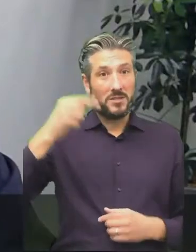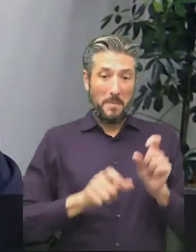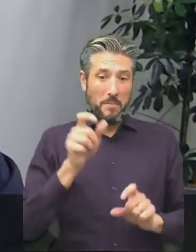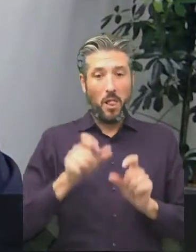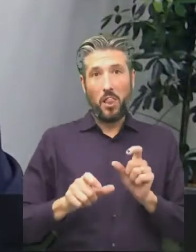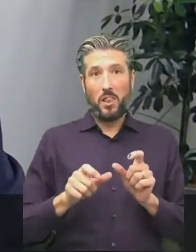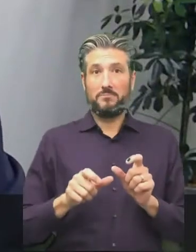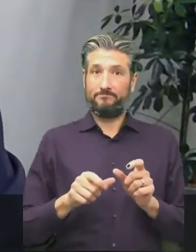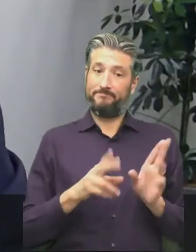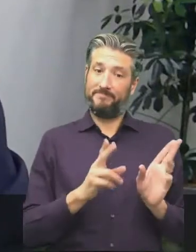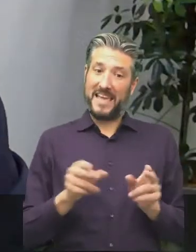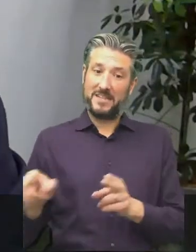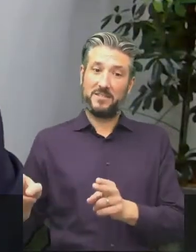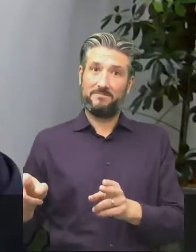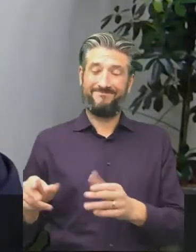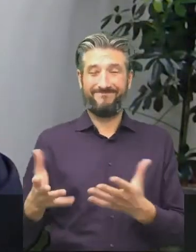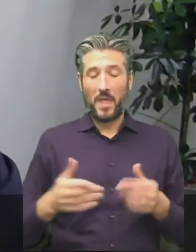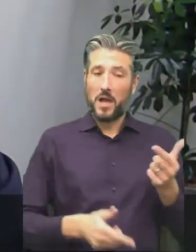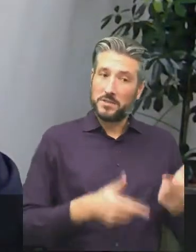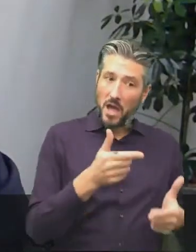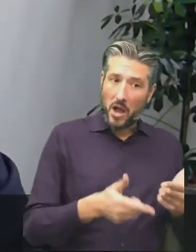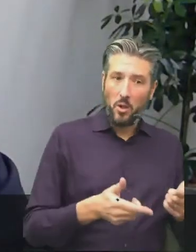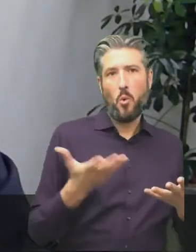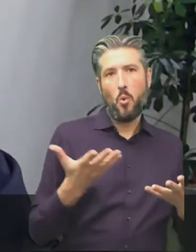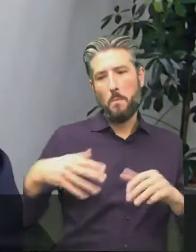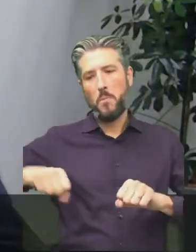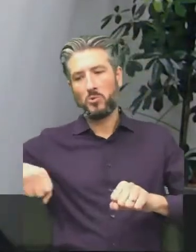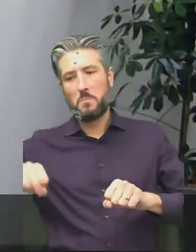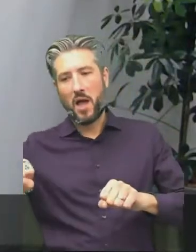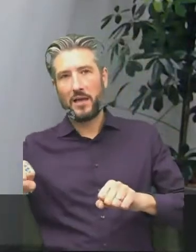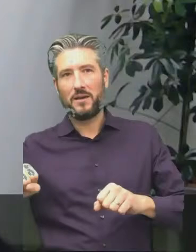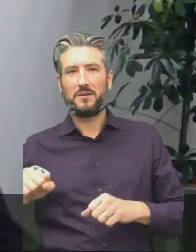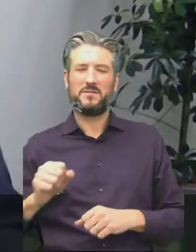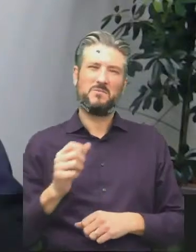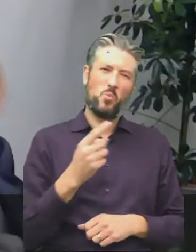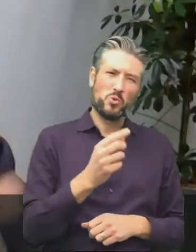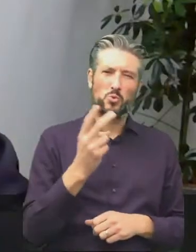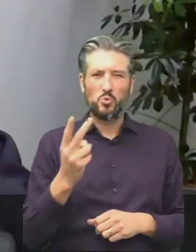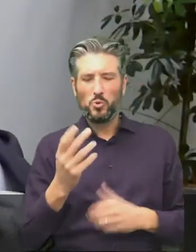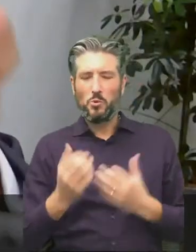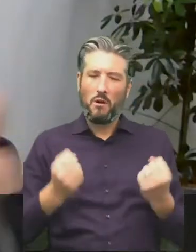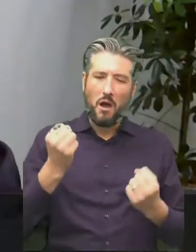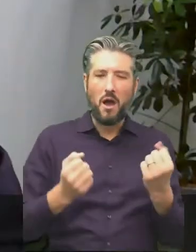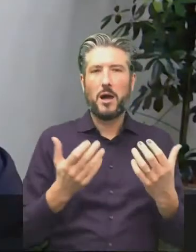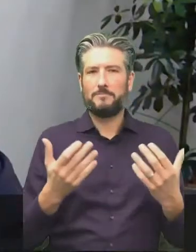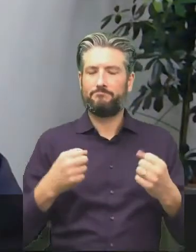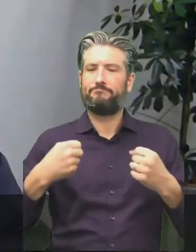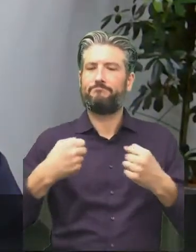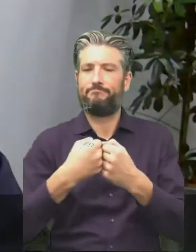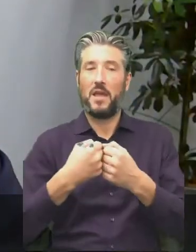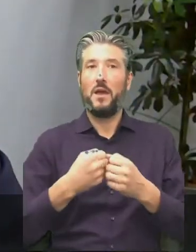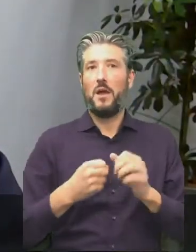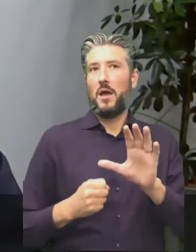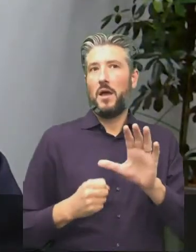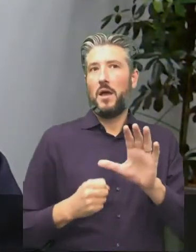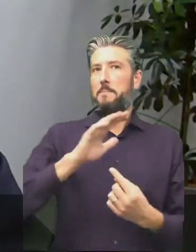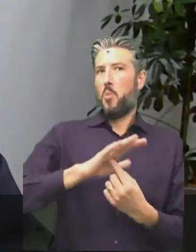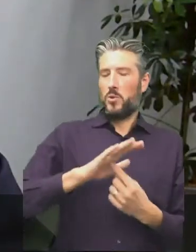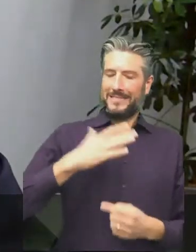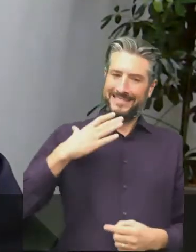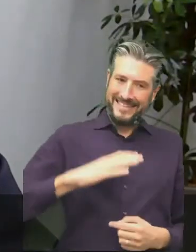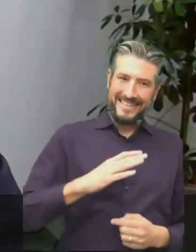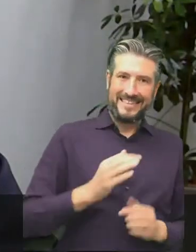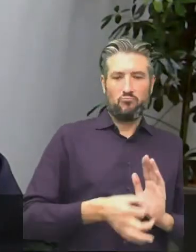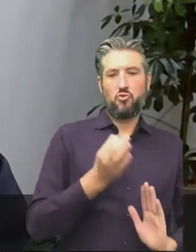they were on motorbikes mainly, and 1 and 2 in car, road traffic accidents. We've got to make cycling safer. So a lot of our investment is